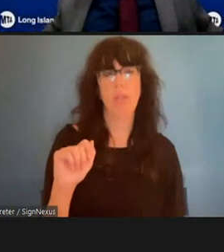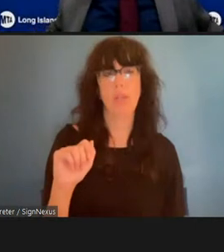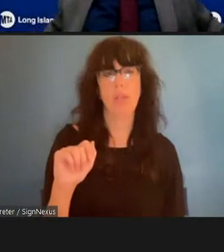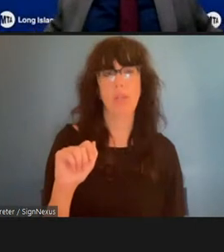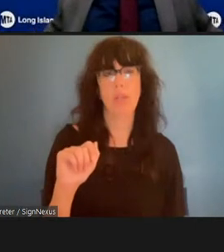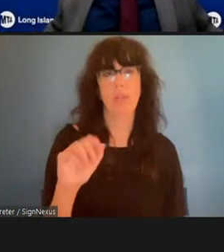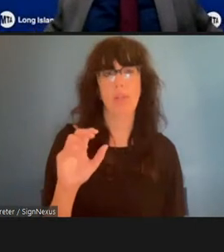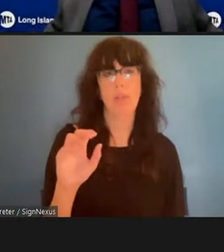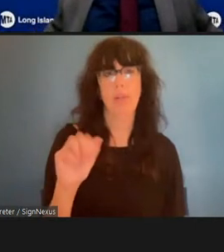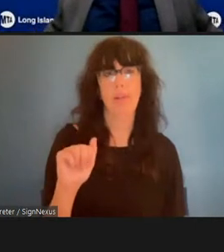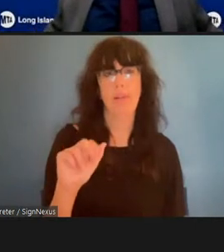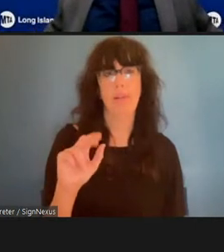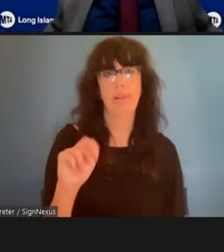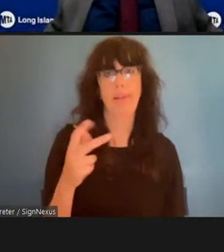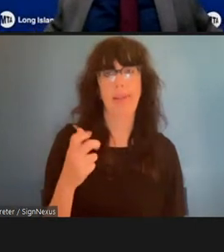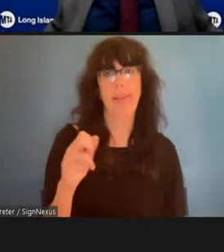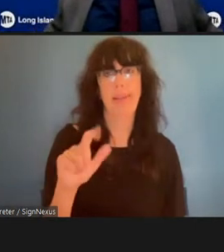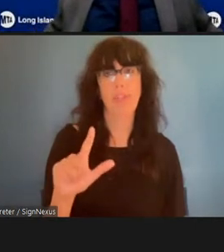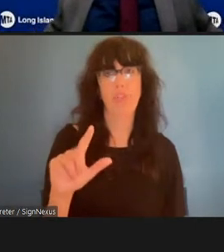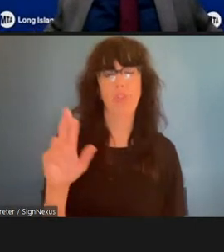angel rodriguez